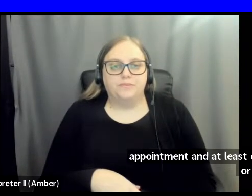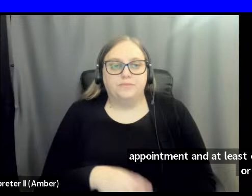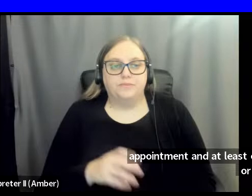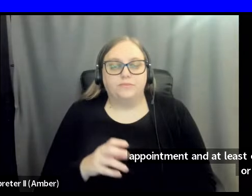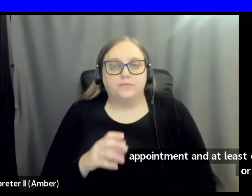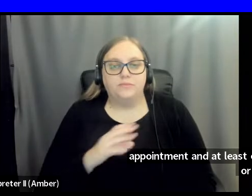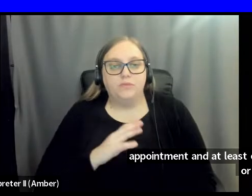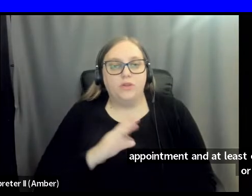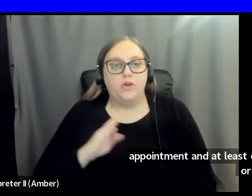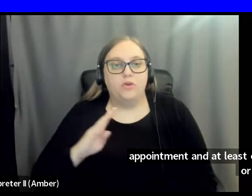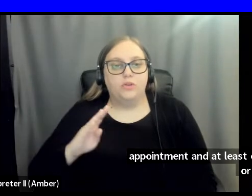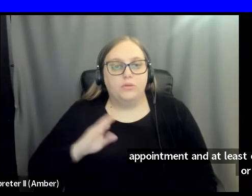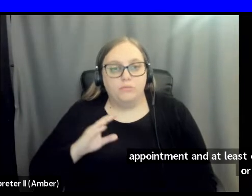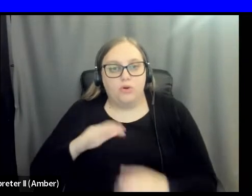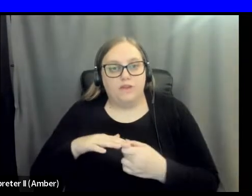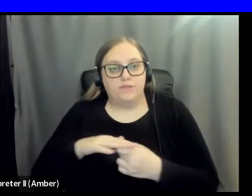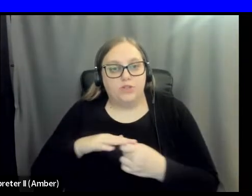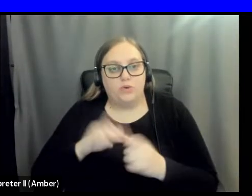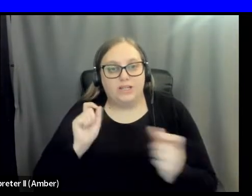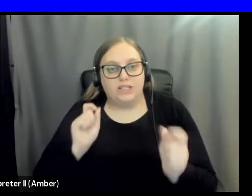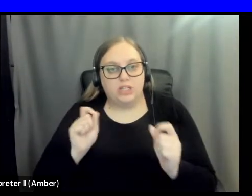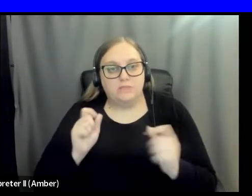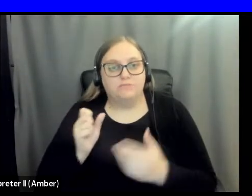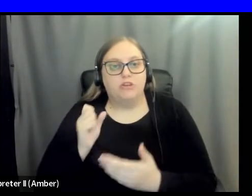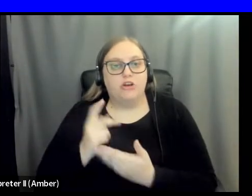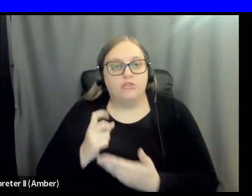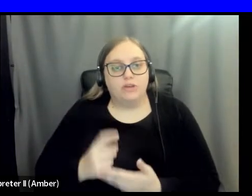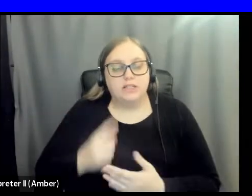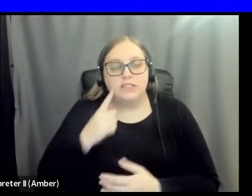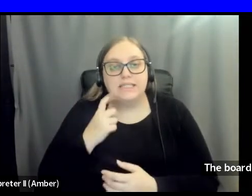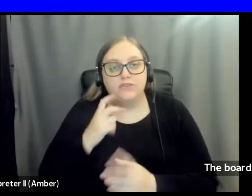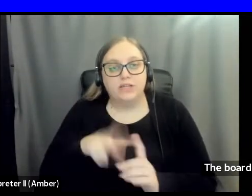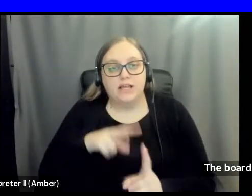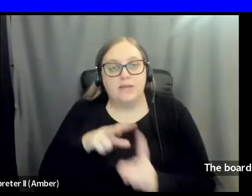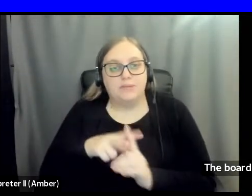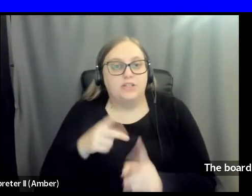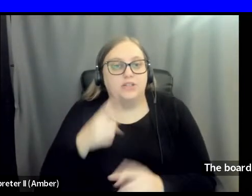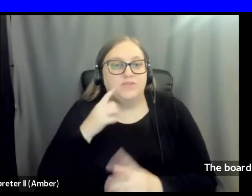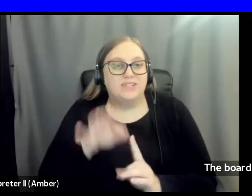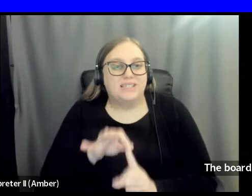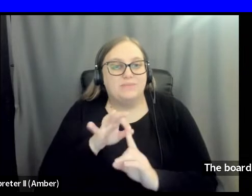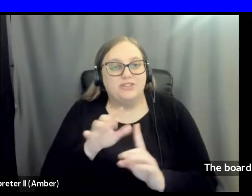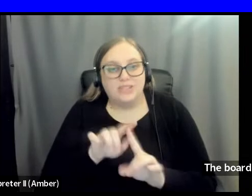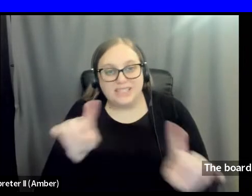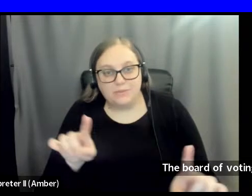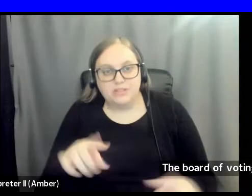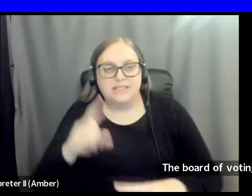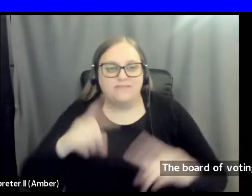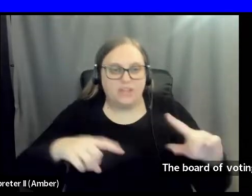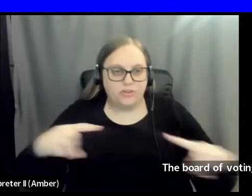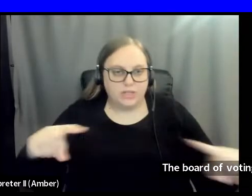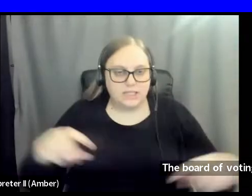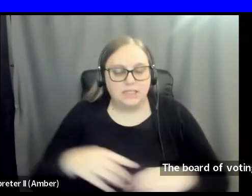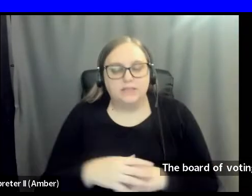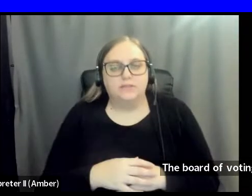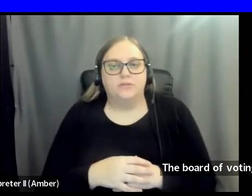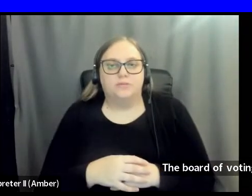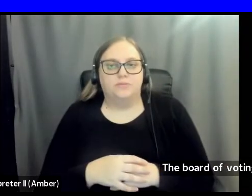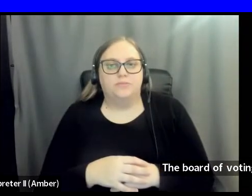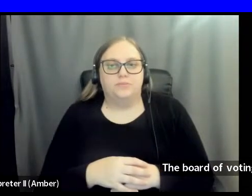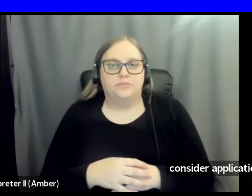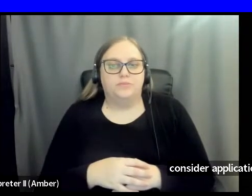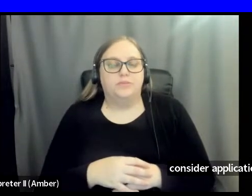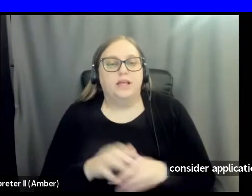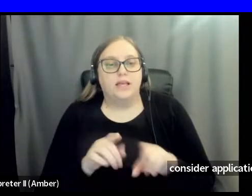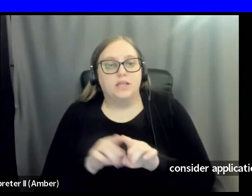The Board of Zoning Adjustment is authorized to consider applications for special exceptions and variances,